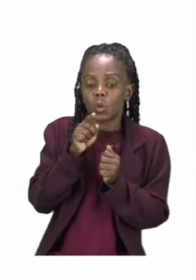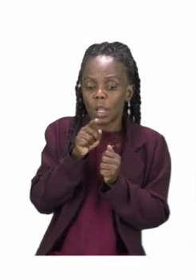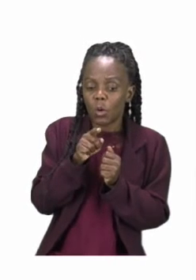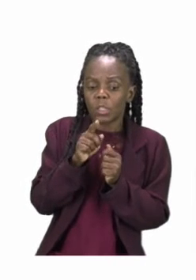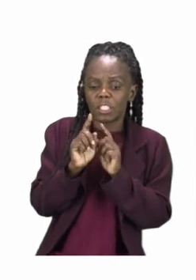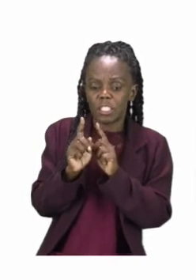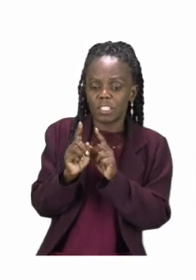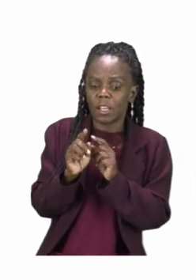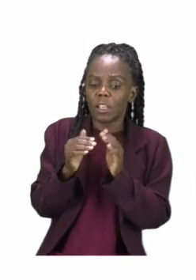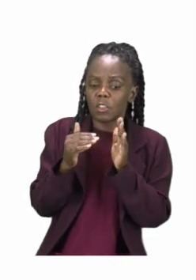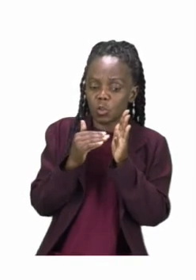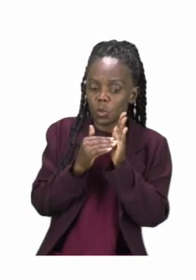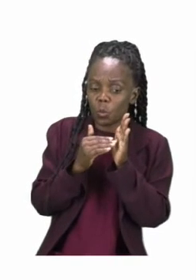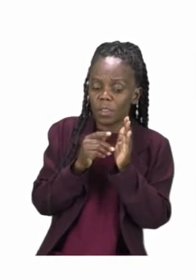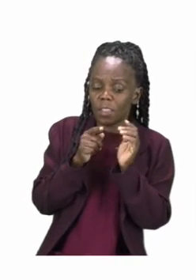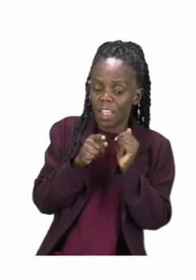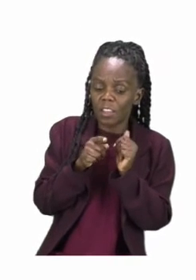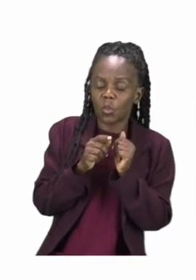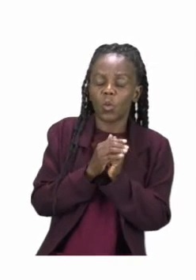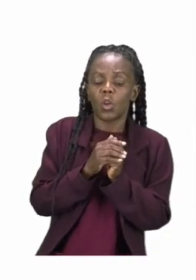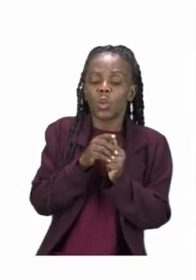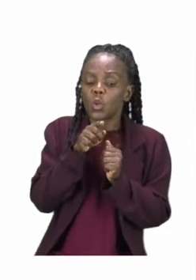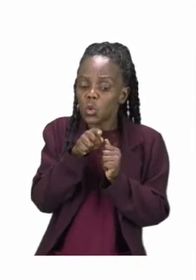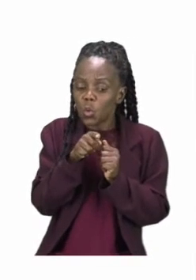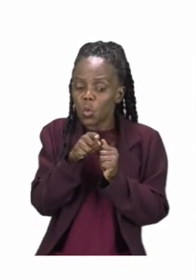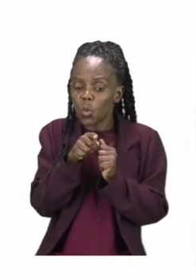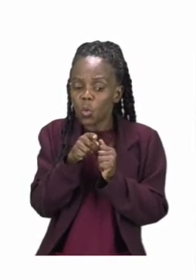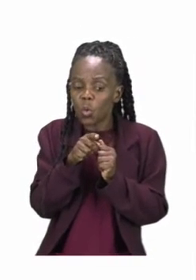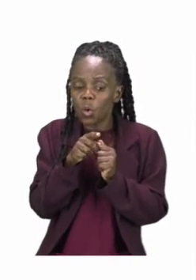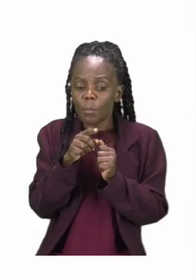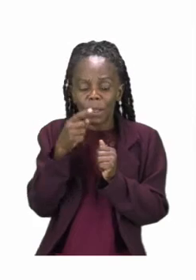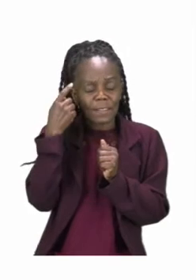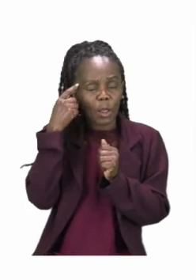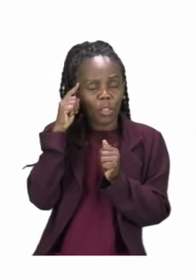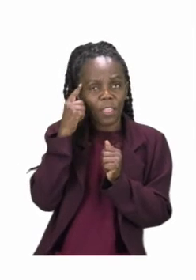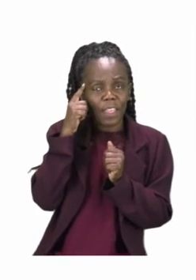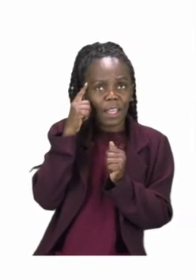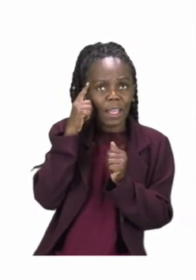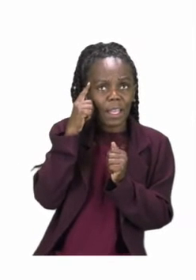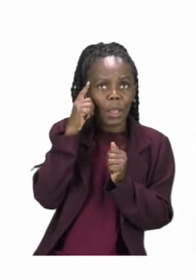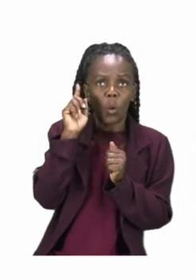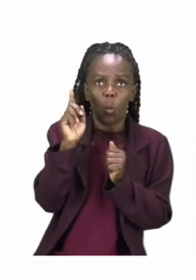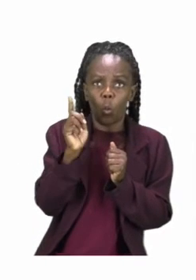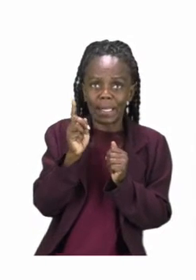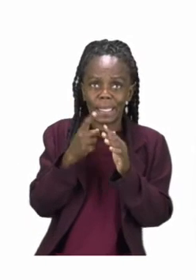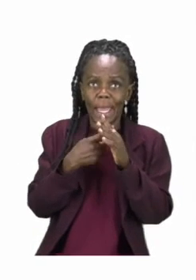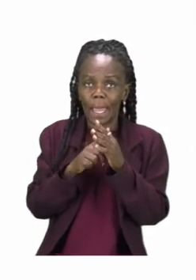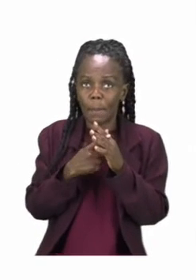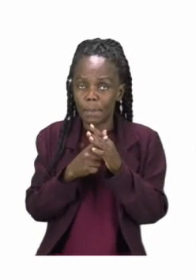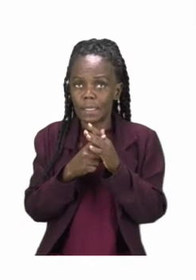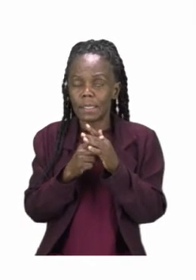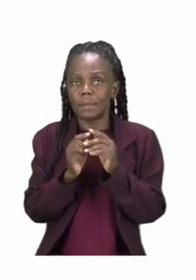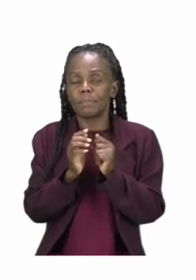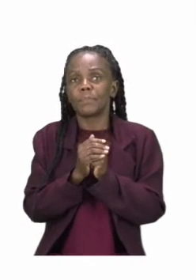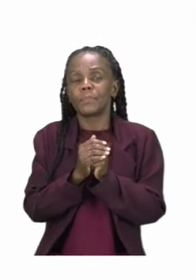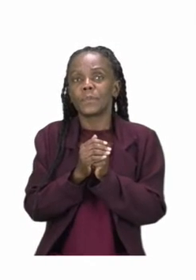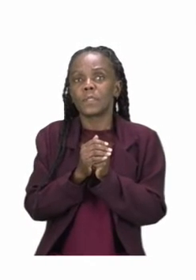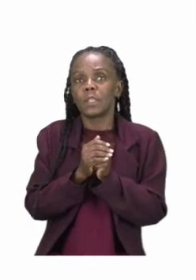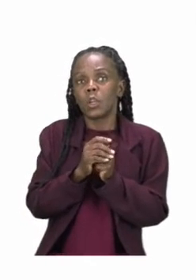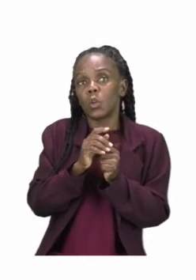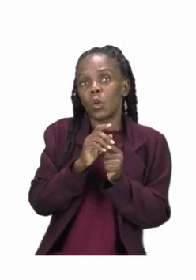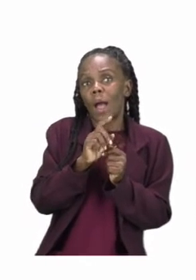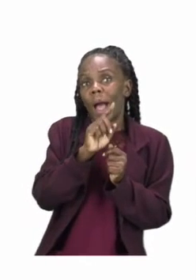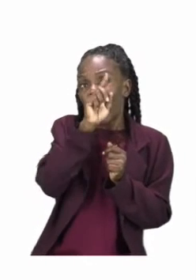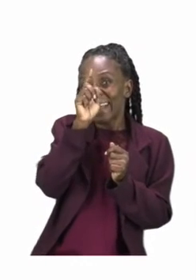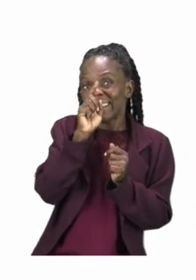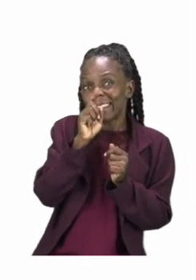happened for the little pigs and for the big bad wolf. You can also ask your parents to finish up